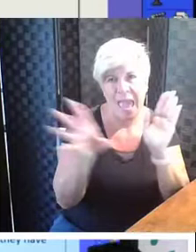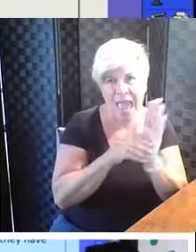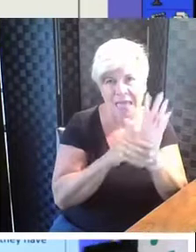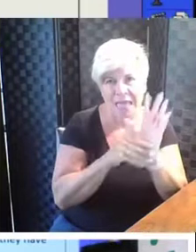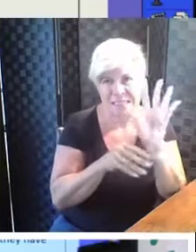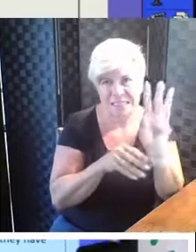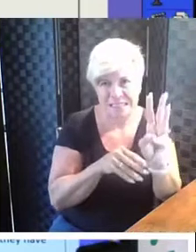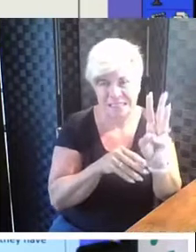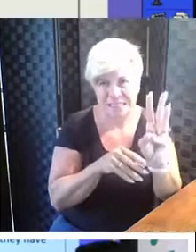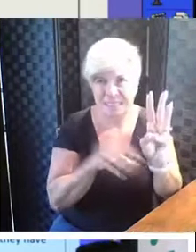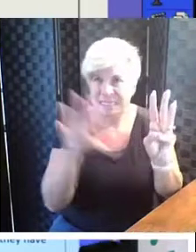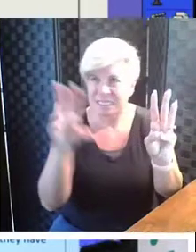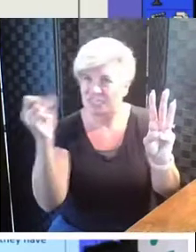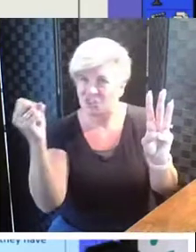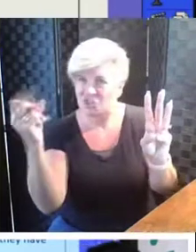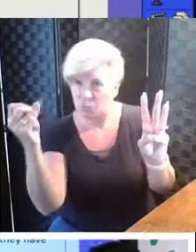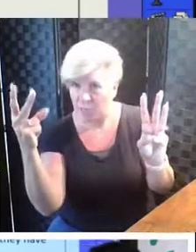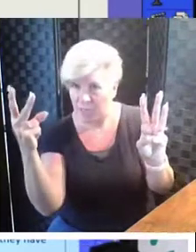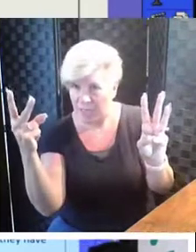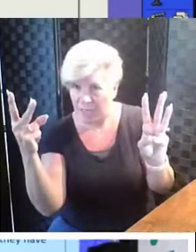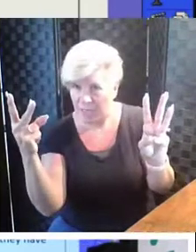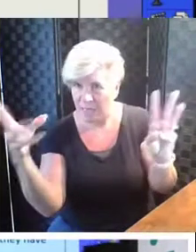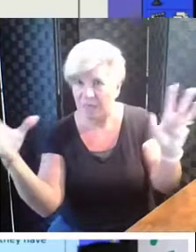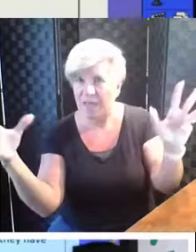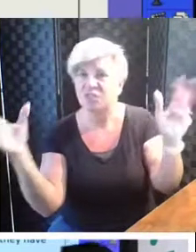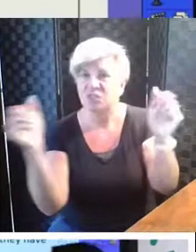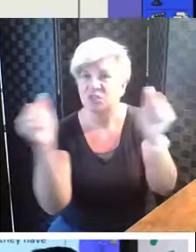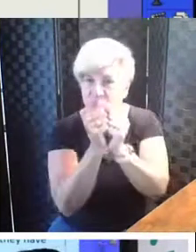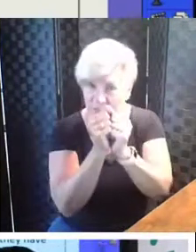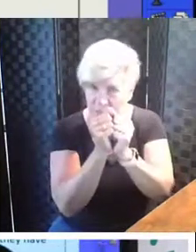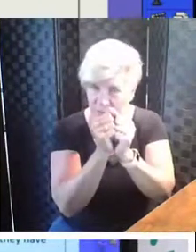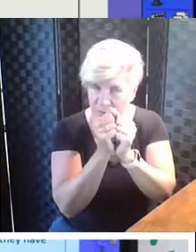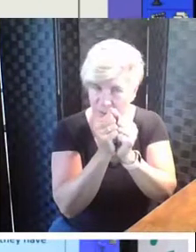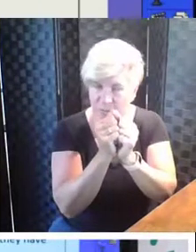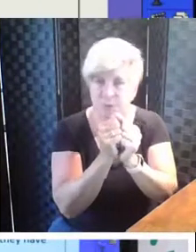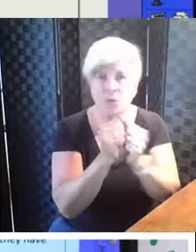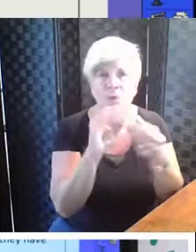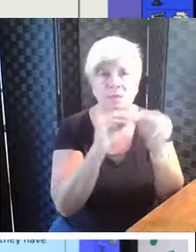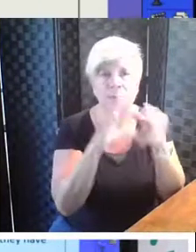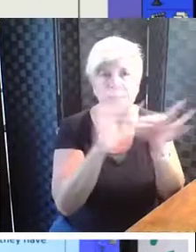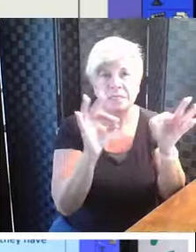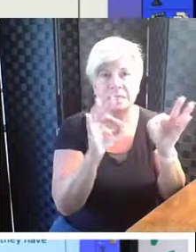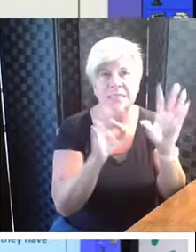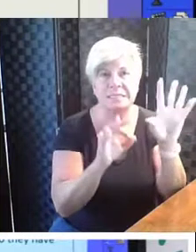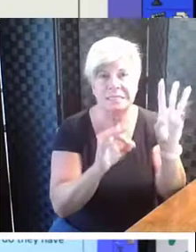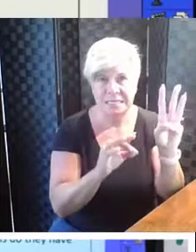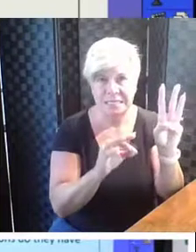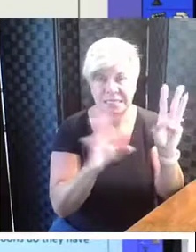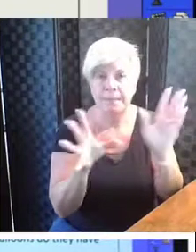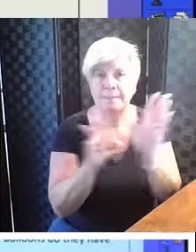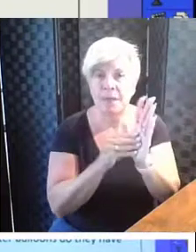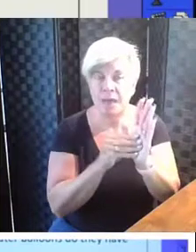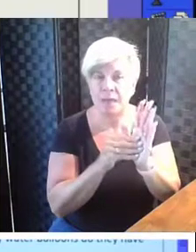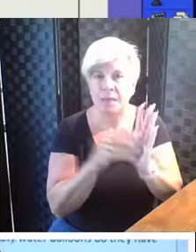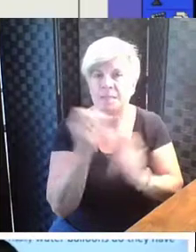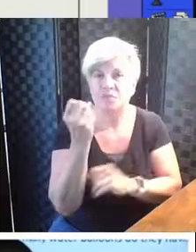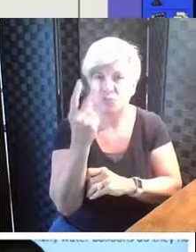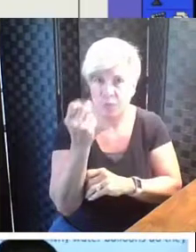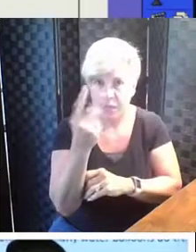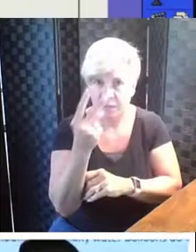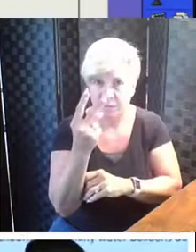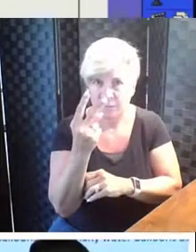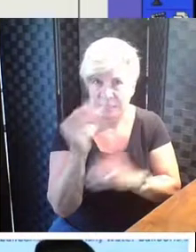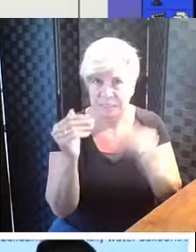have a part that's 6 and a part that's 12. So our equation would be 6